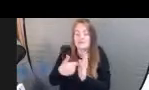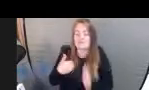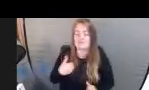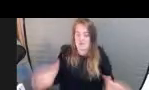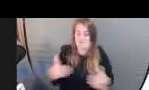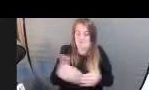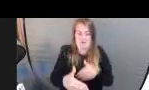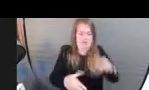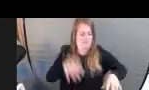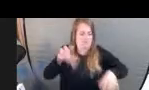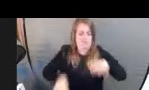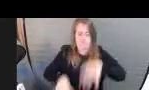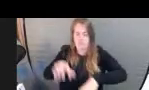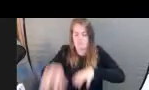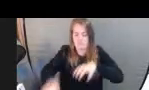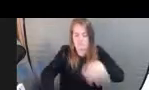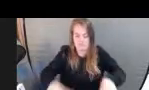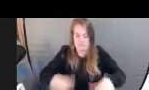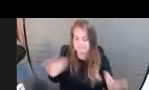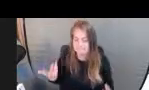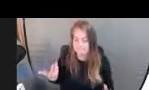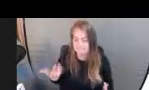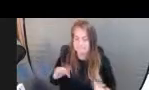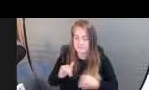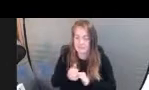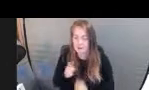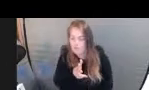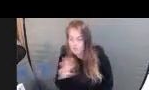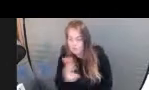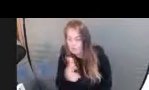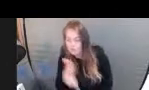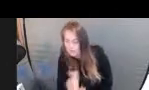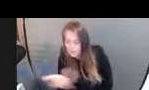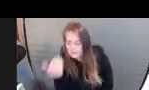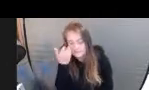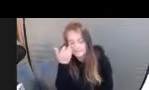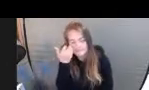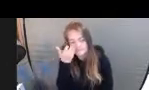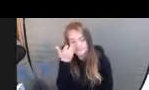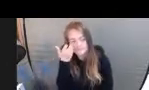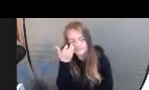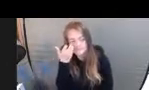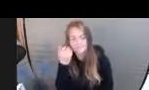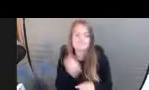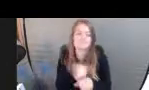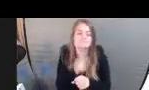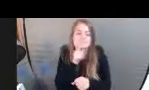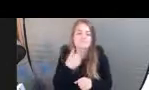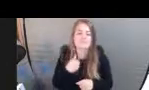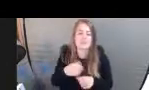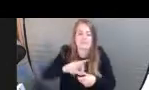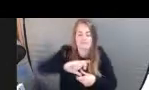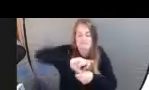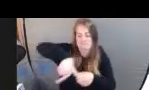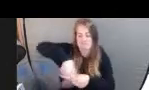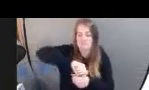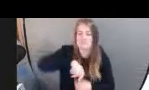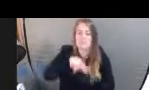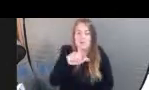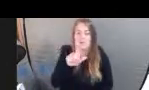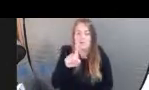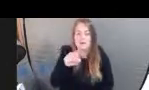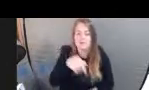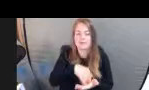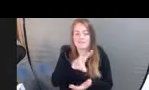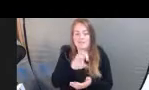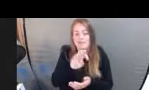please remove those boxes so that it's not reducing the width and the space. Maintain a radius of about 1700 millimeters so that